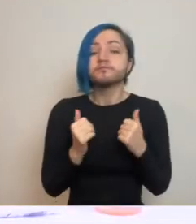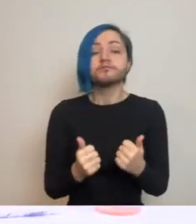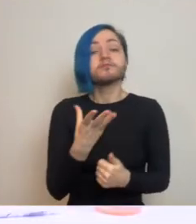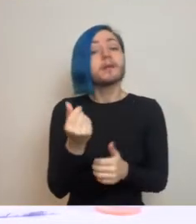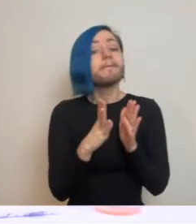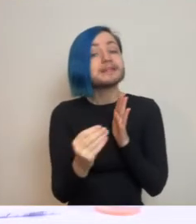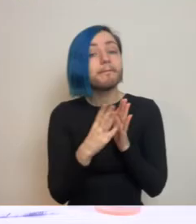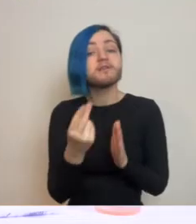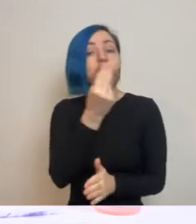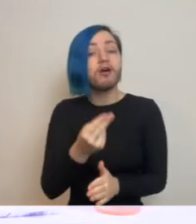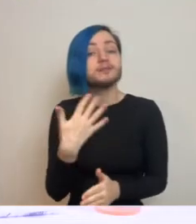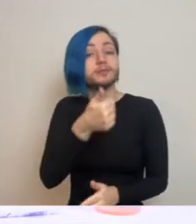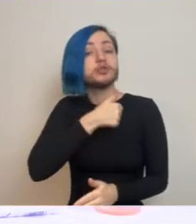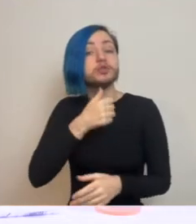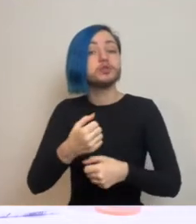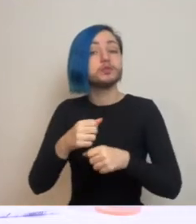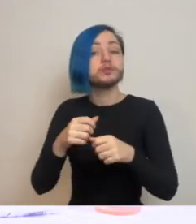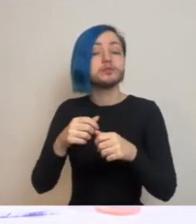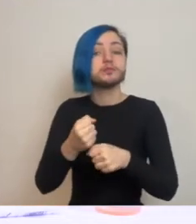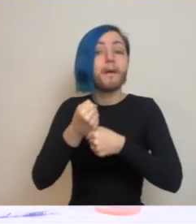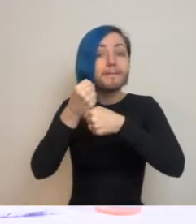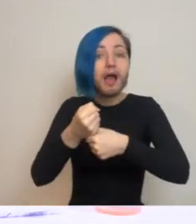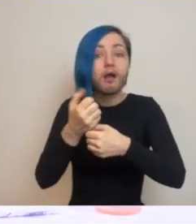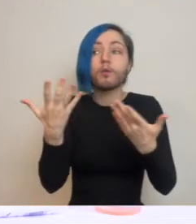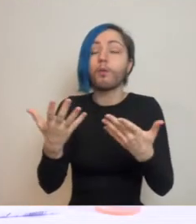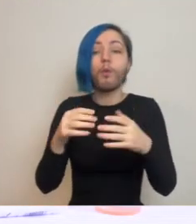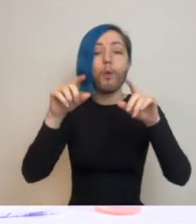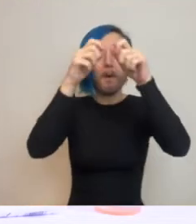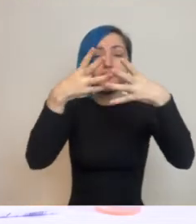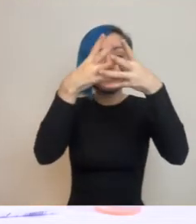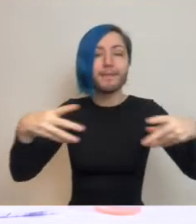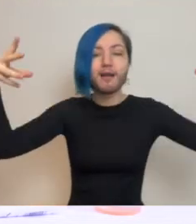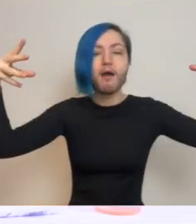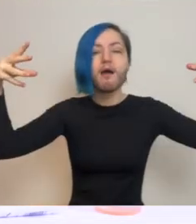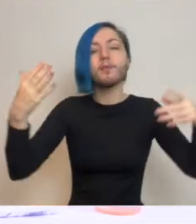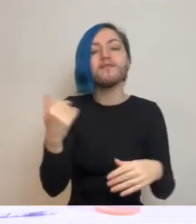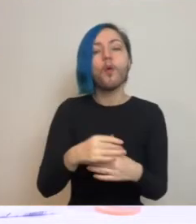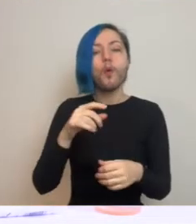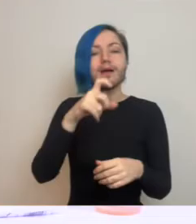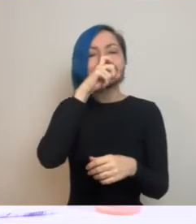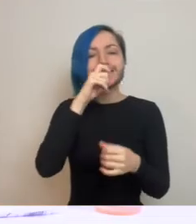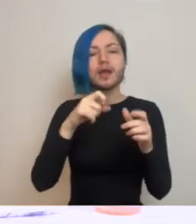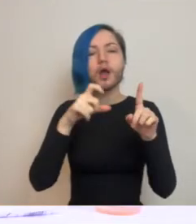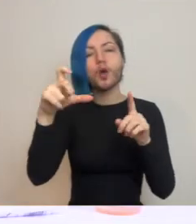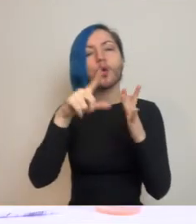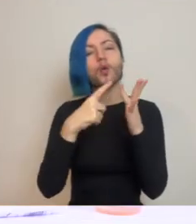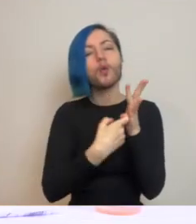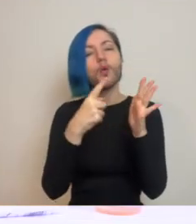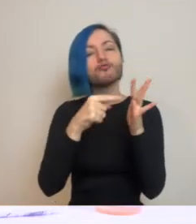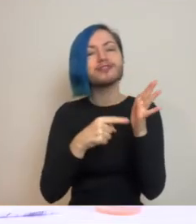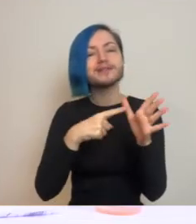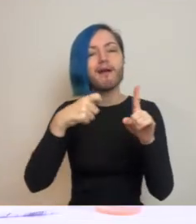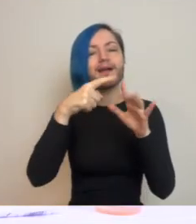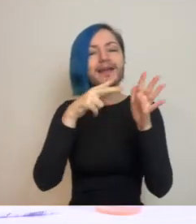that I could give you of artists that have used placards and banners in the past. Sister Carita Kent is probably a really good